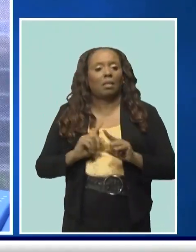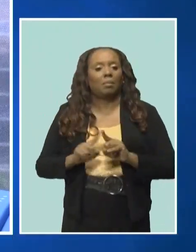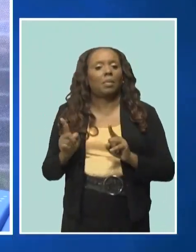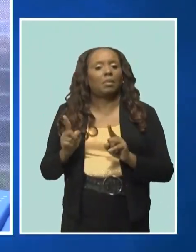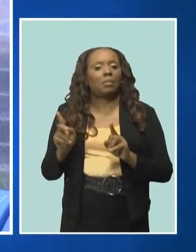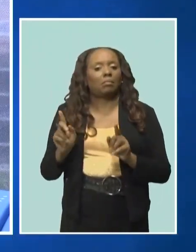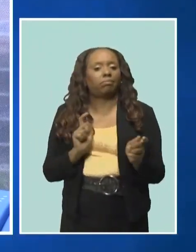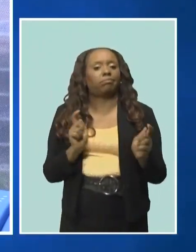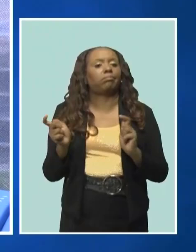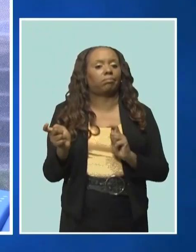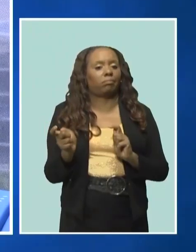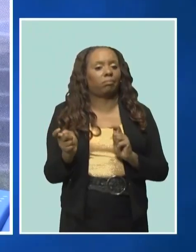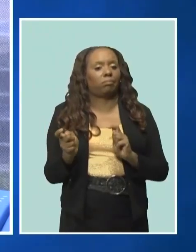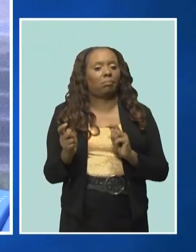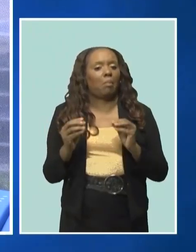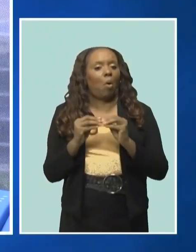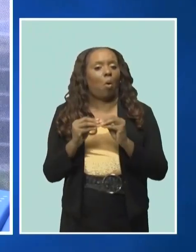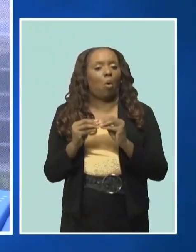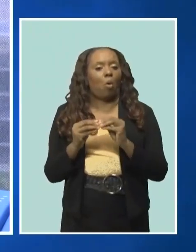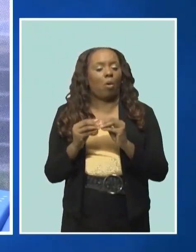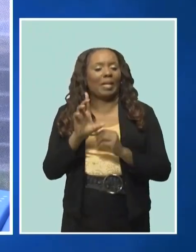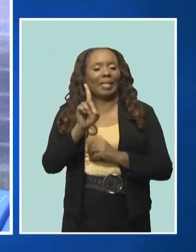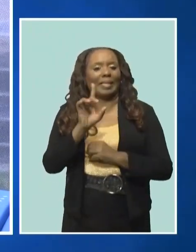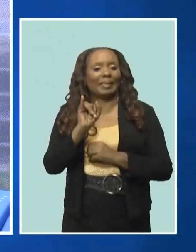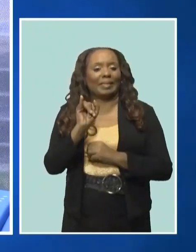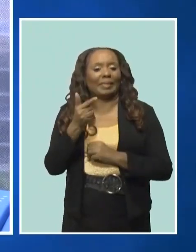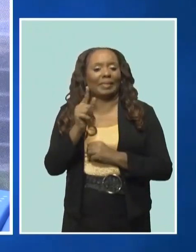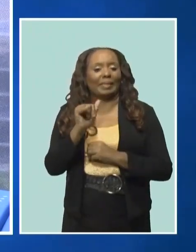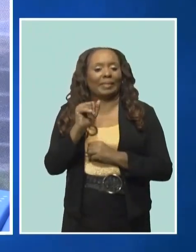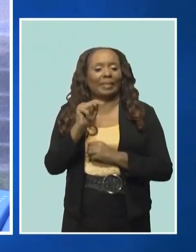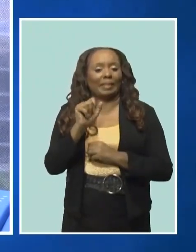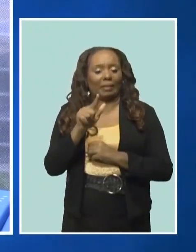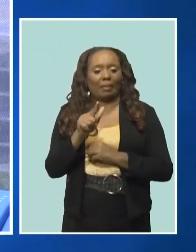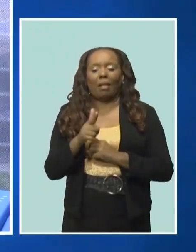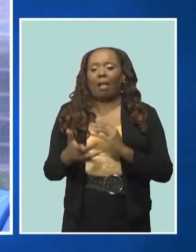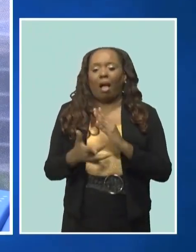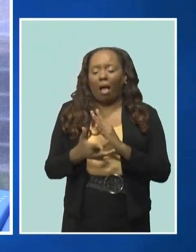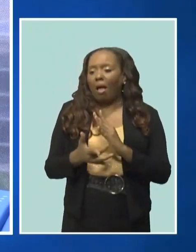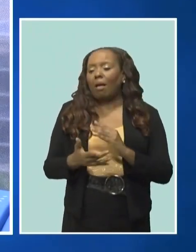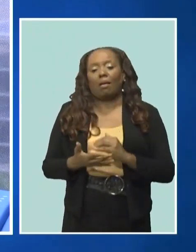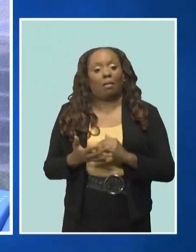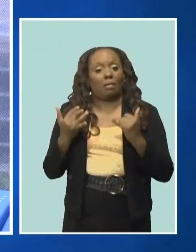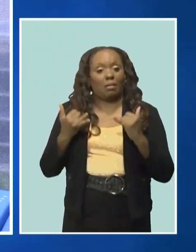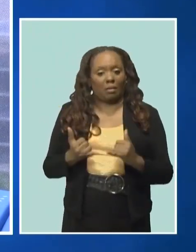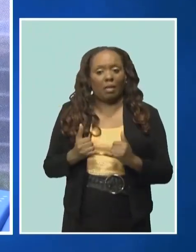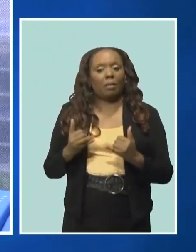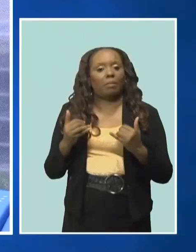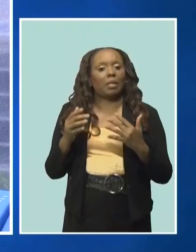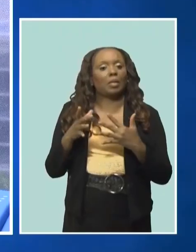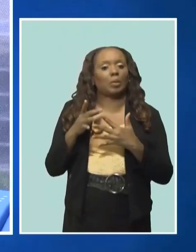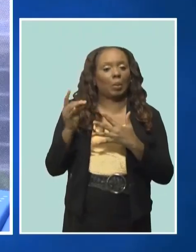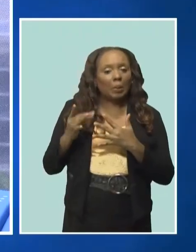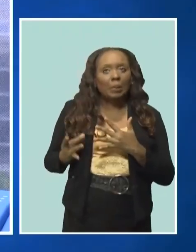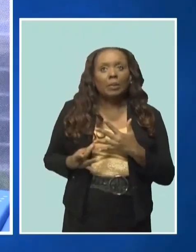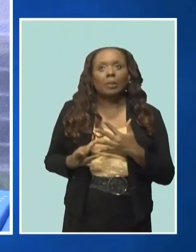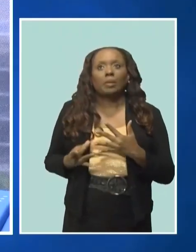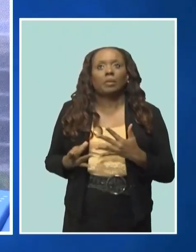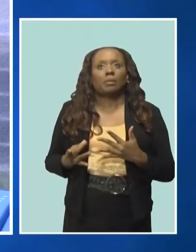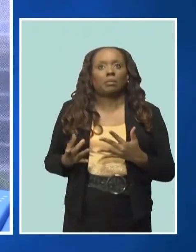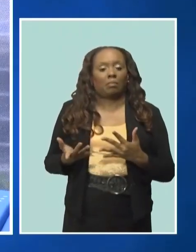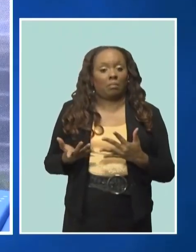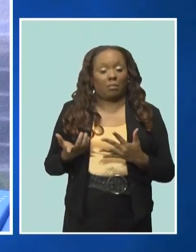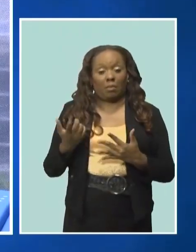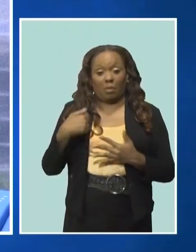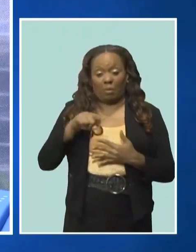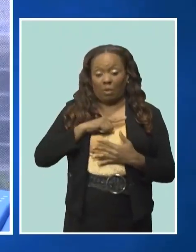shift towards the digital side. So we're happy that we have this option now that is less fee-based, because